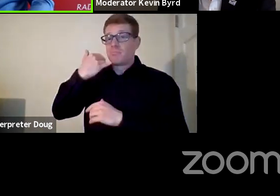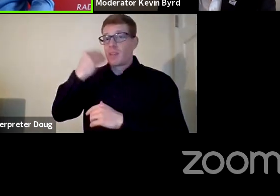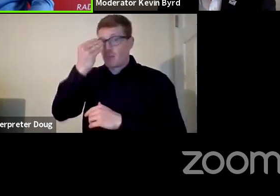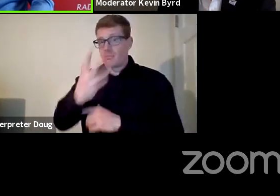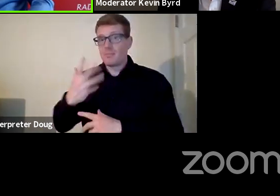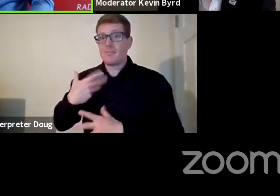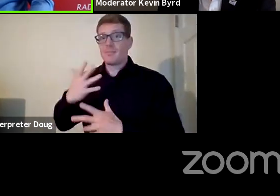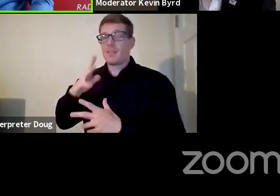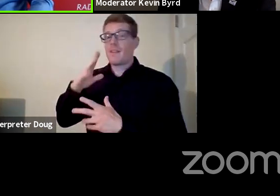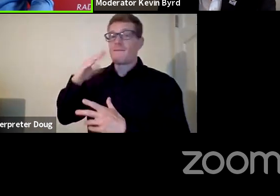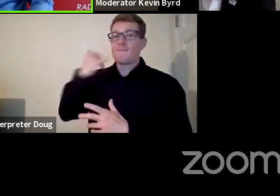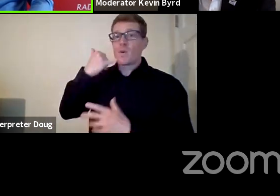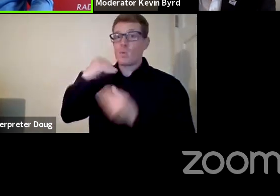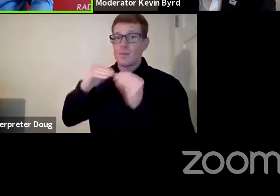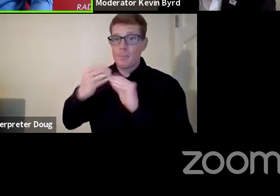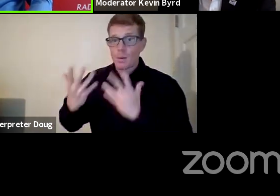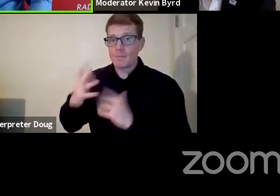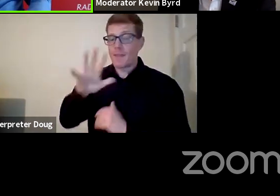be